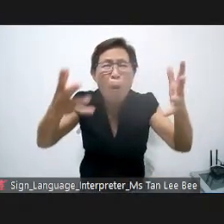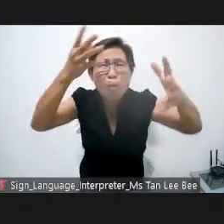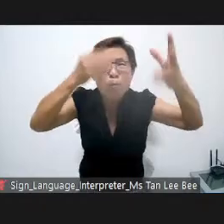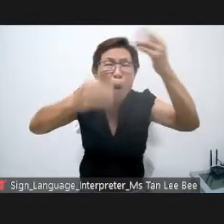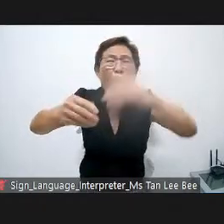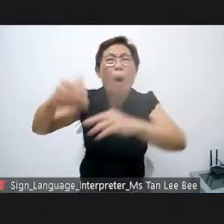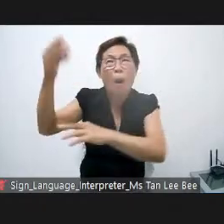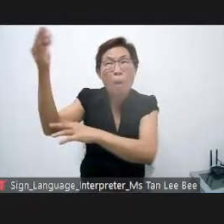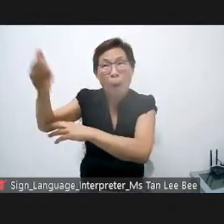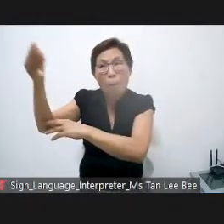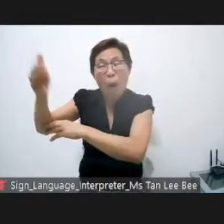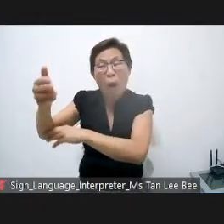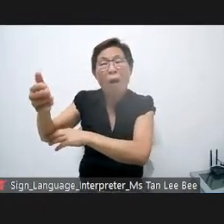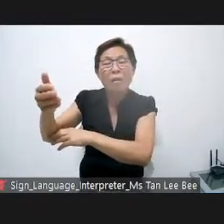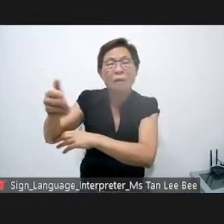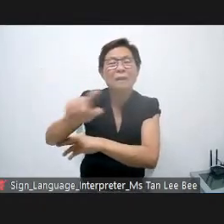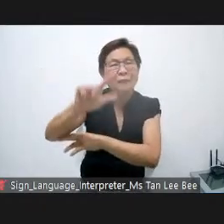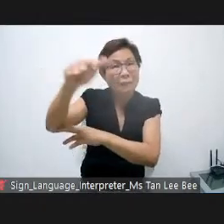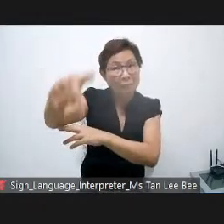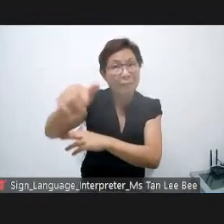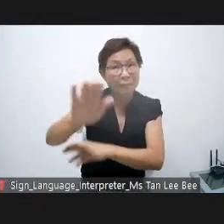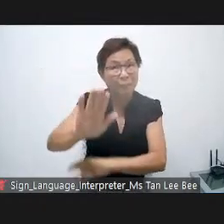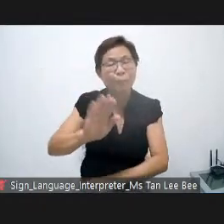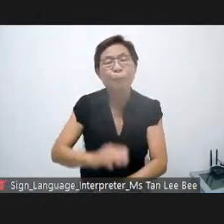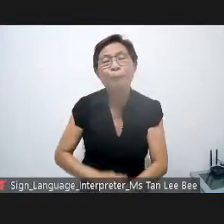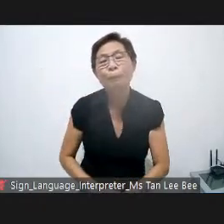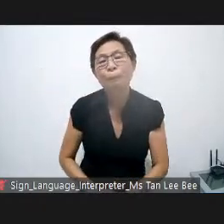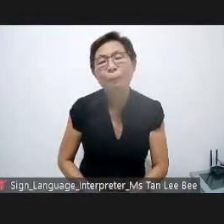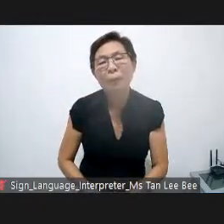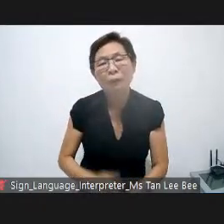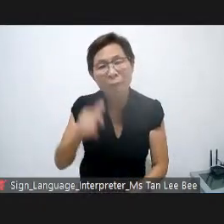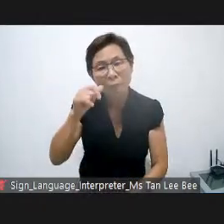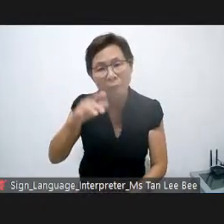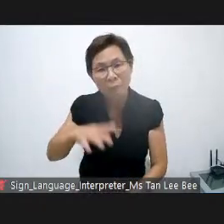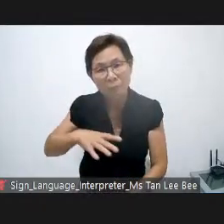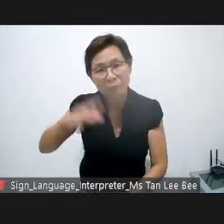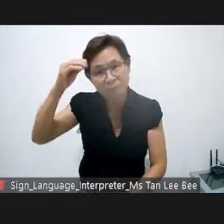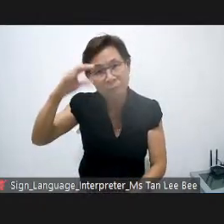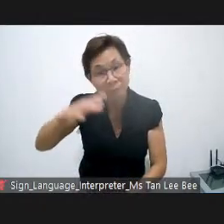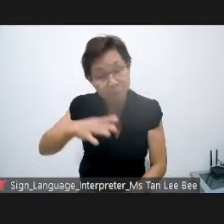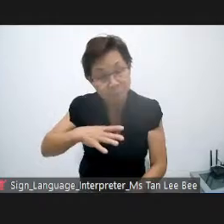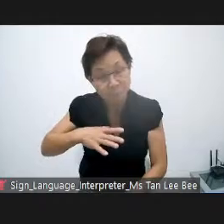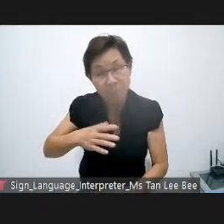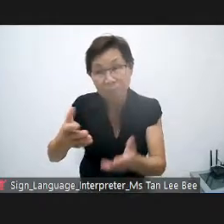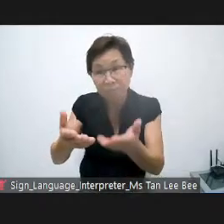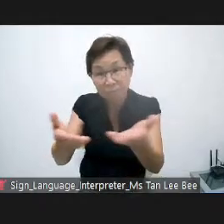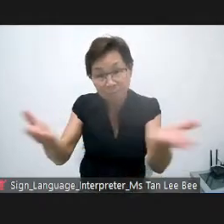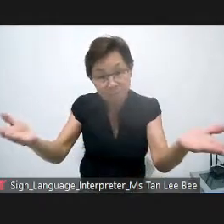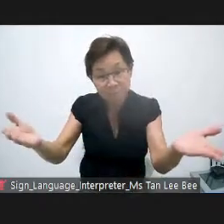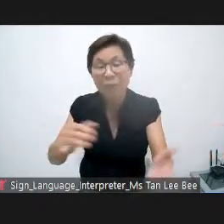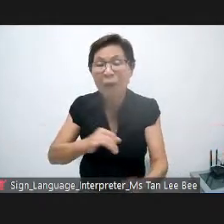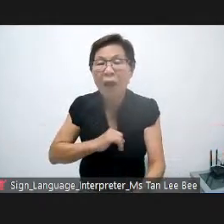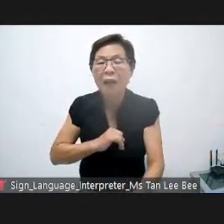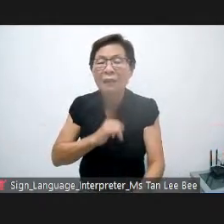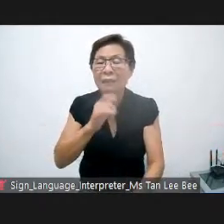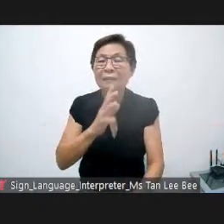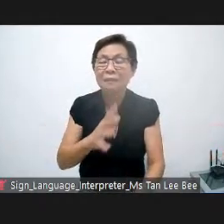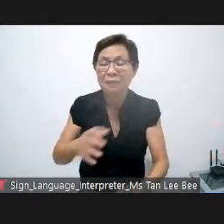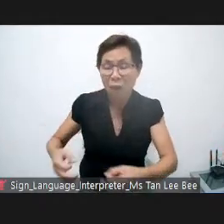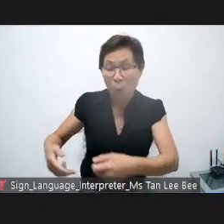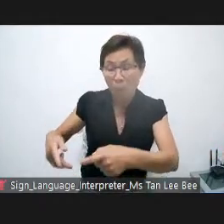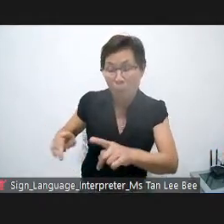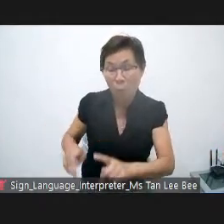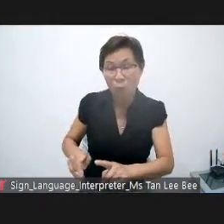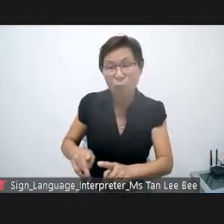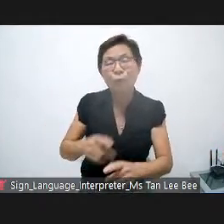delivered by the speakers later. Ladies and gentlemen, I would like to take this opportunity